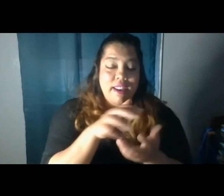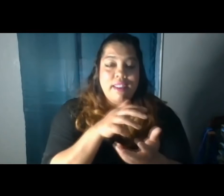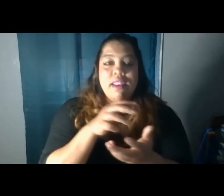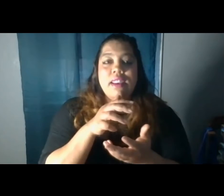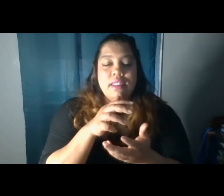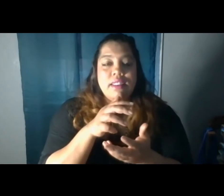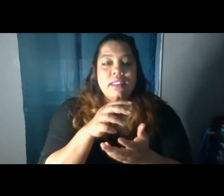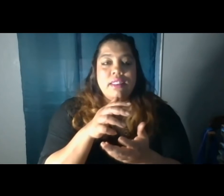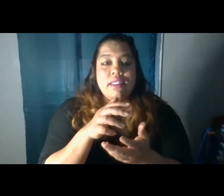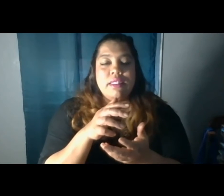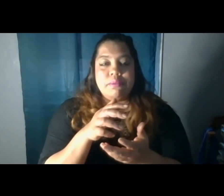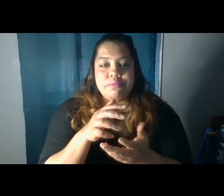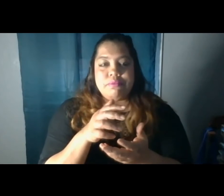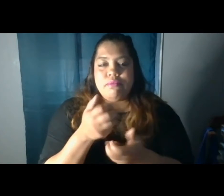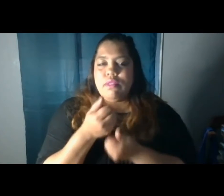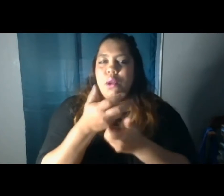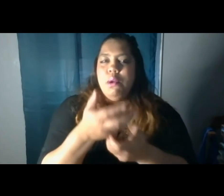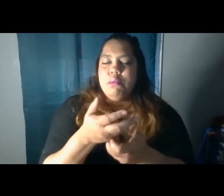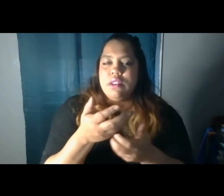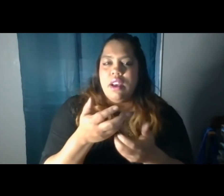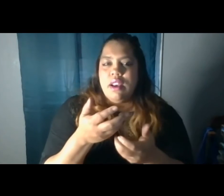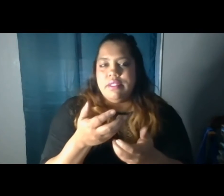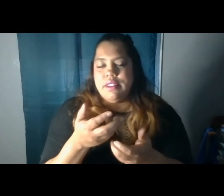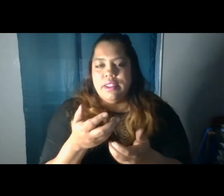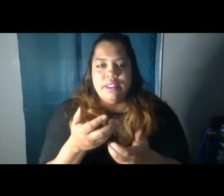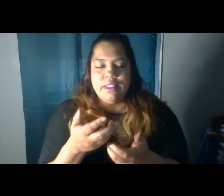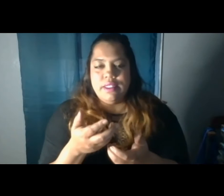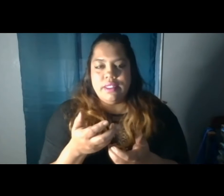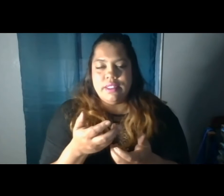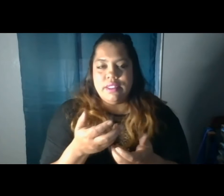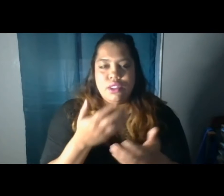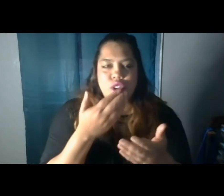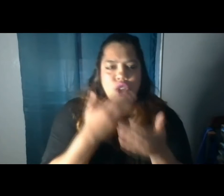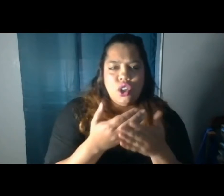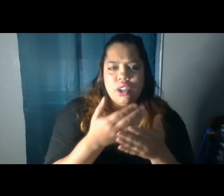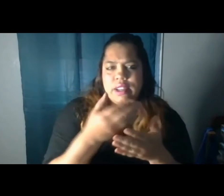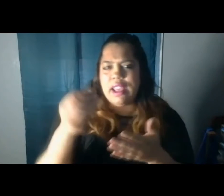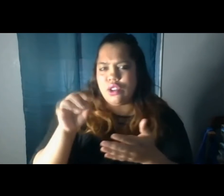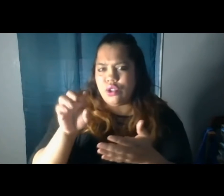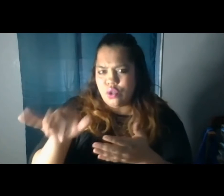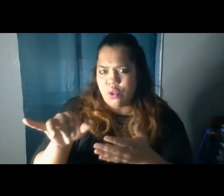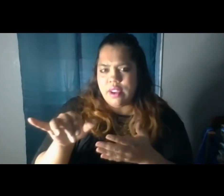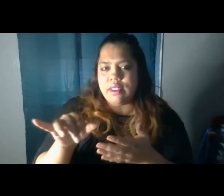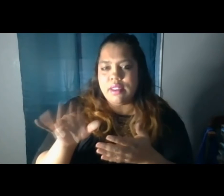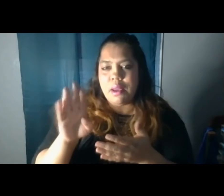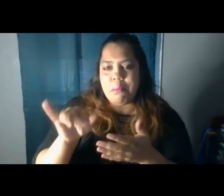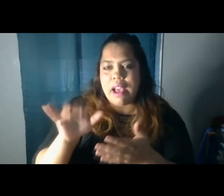Joy, renderings of Hafez by Daniel Ladinsky.